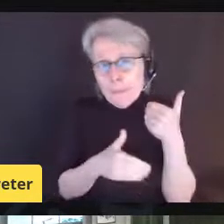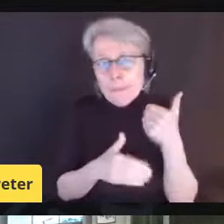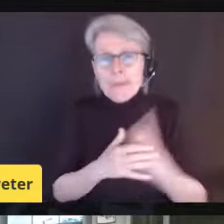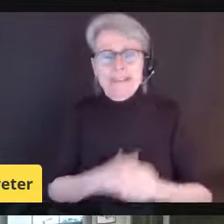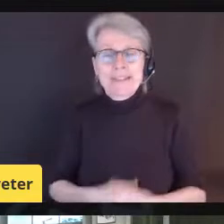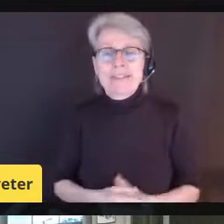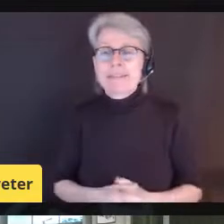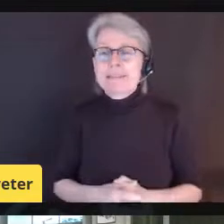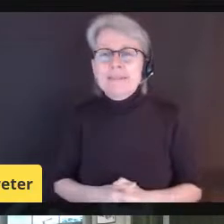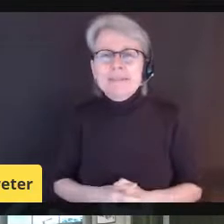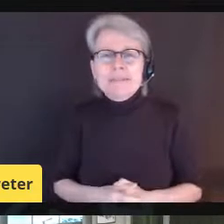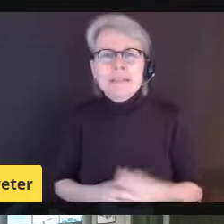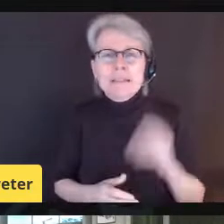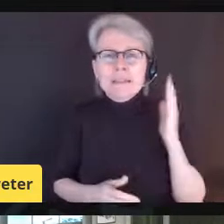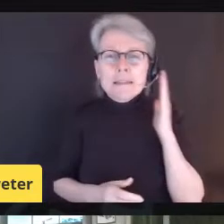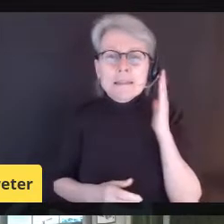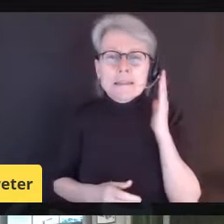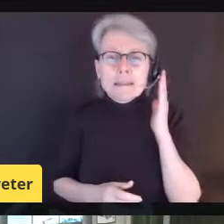And Sarah, you mentioned you